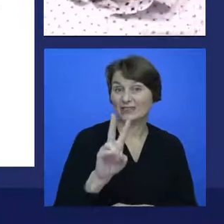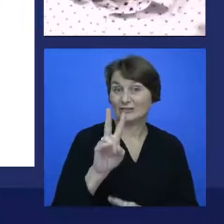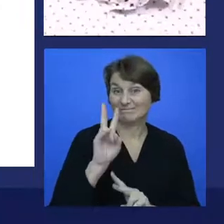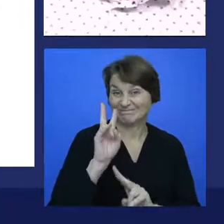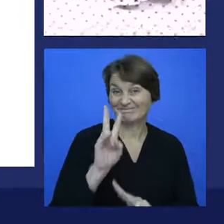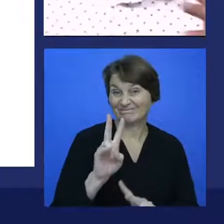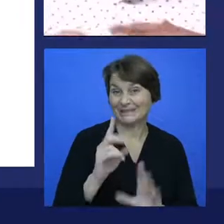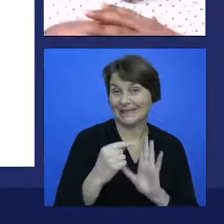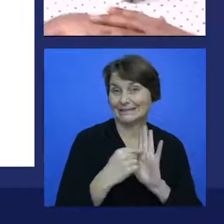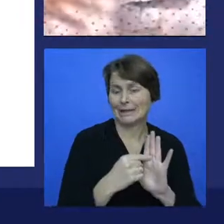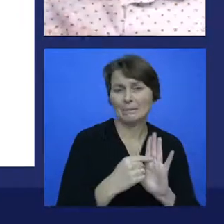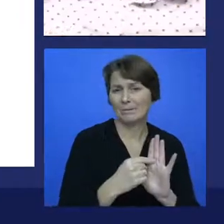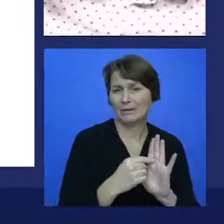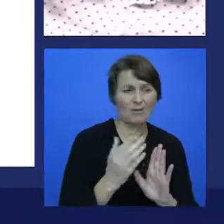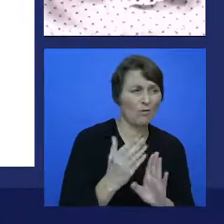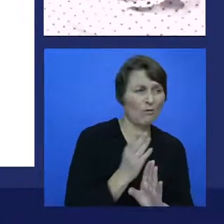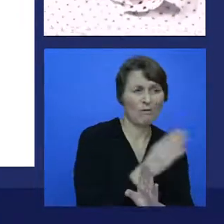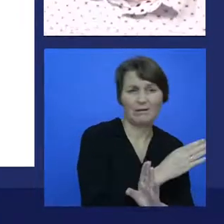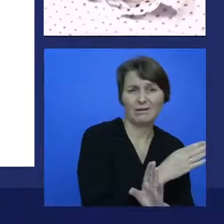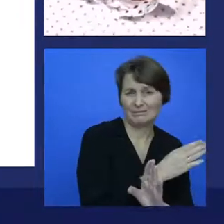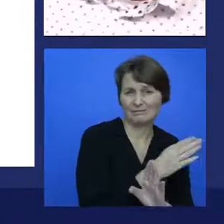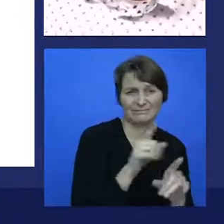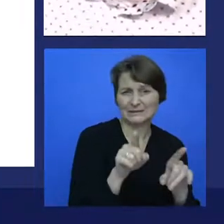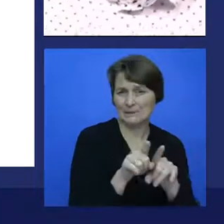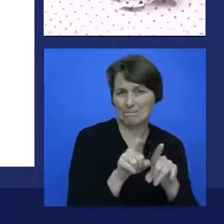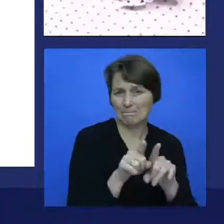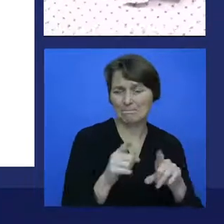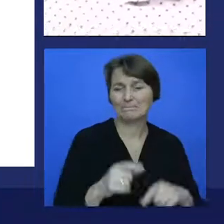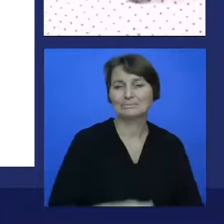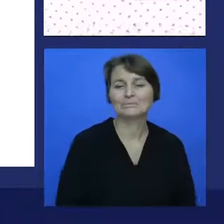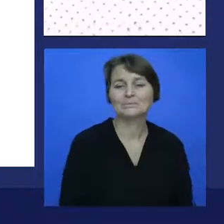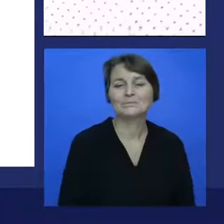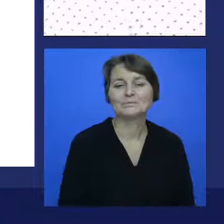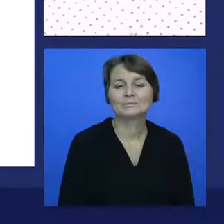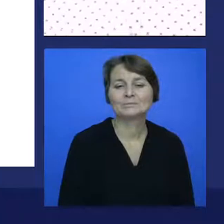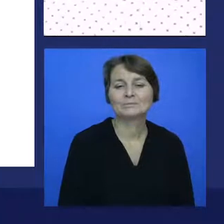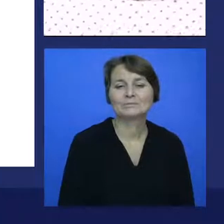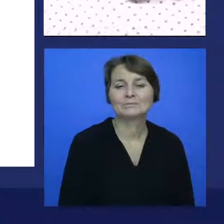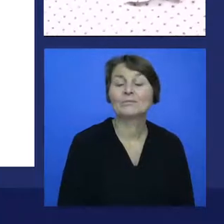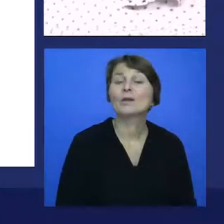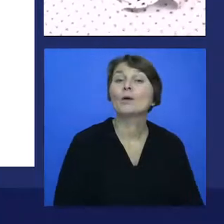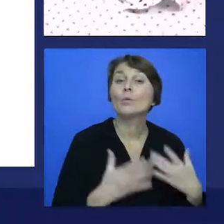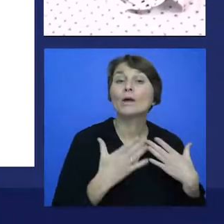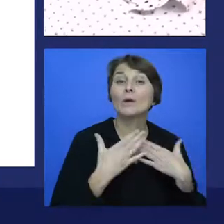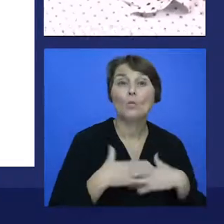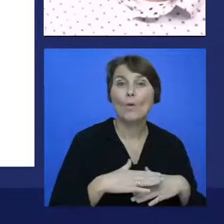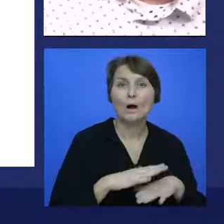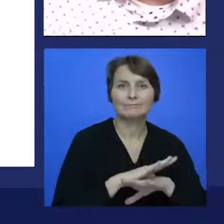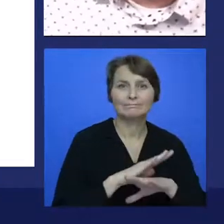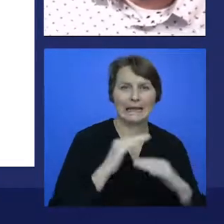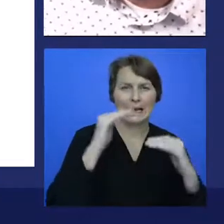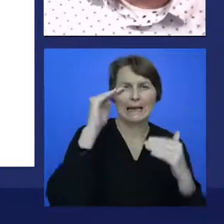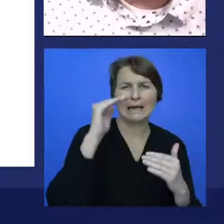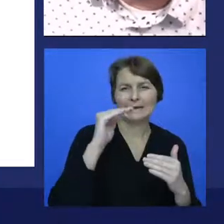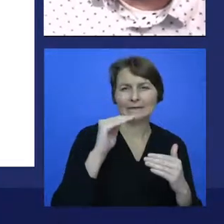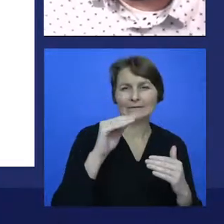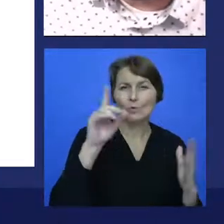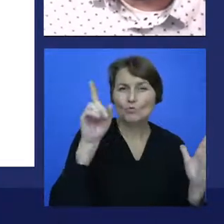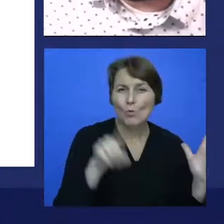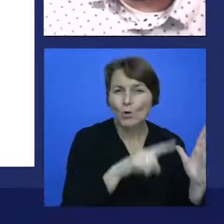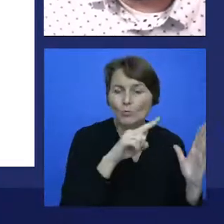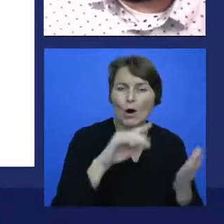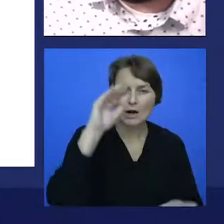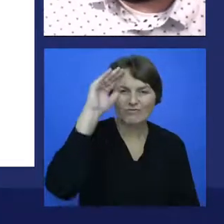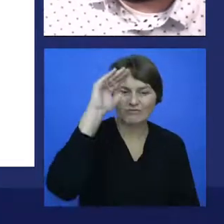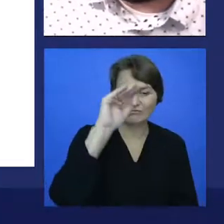with all the other things, because eventually you have to convert these all to vectors and matrices. Well, we want to minimize the mistakes, and so we create this loss function. This is